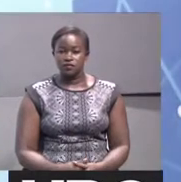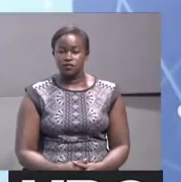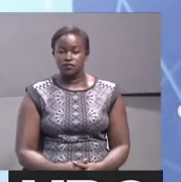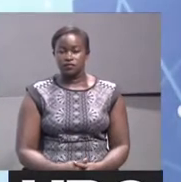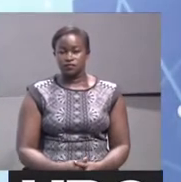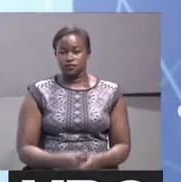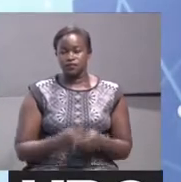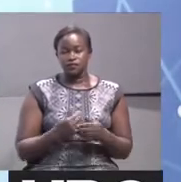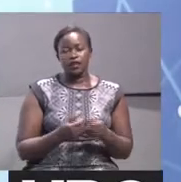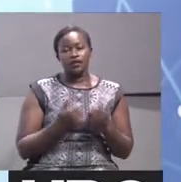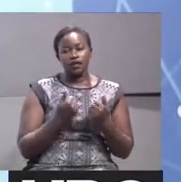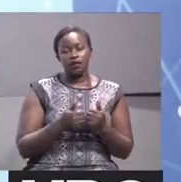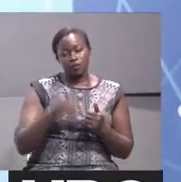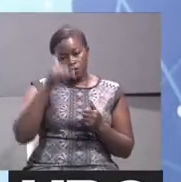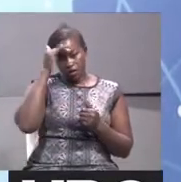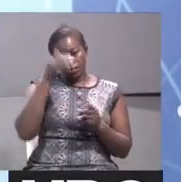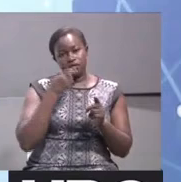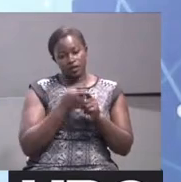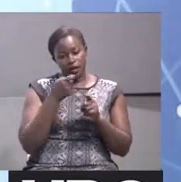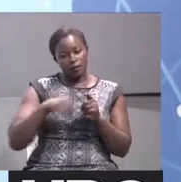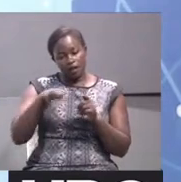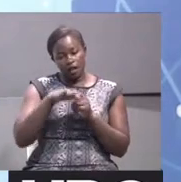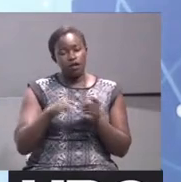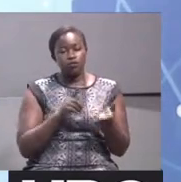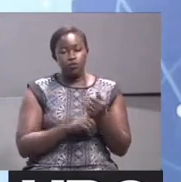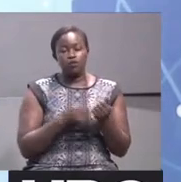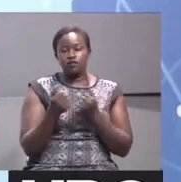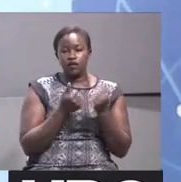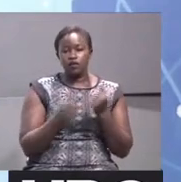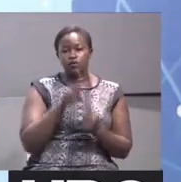Kampala Metropolitan Police has recovered motor vehicle